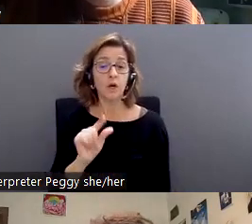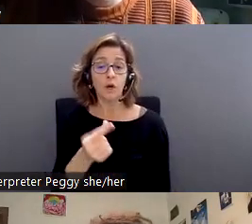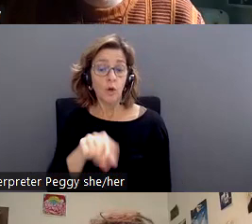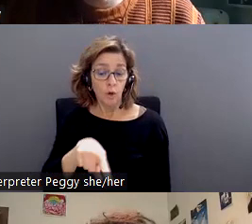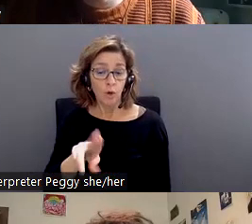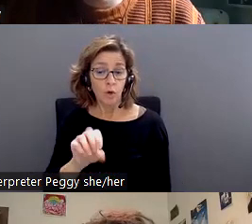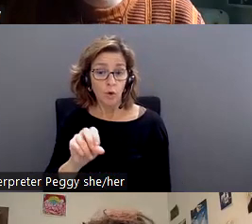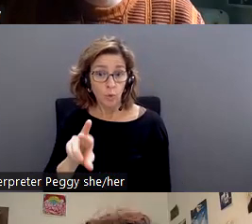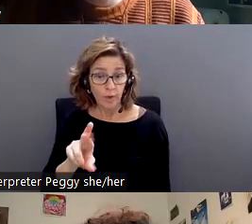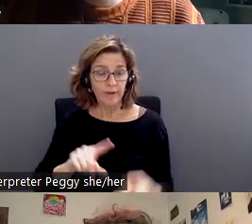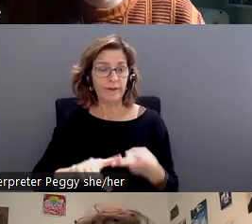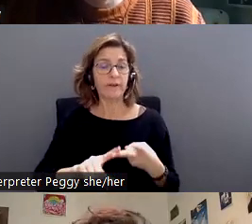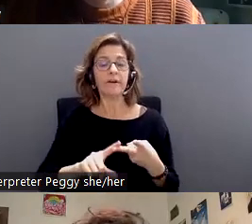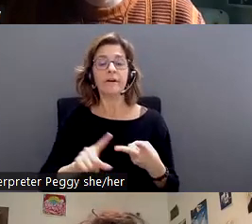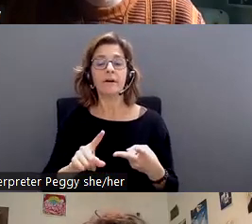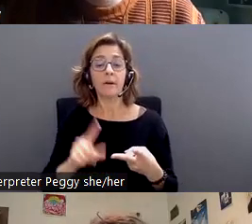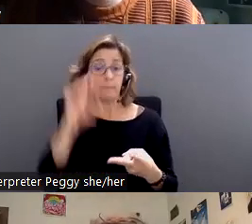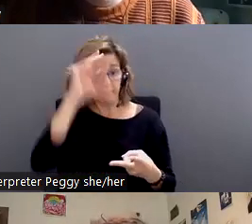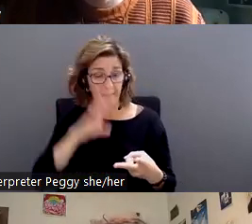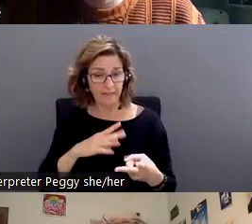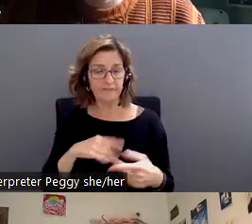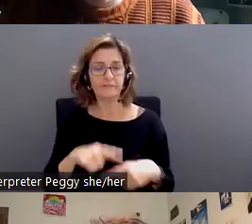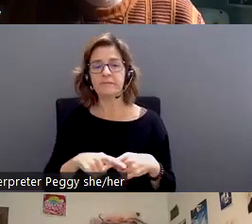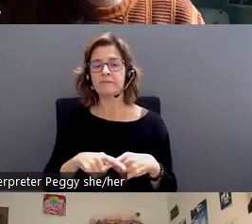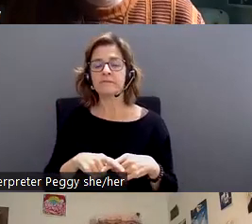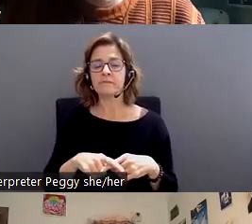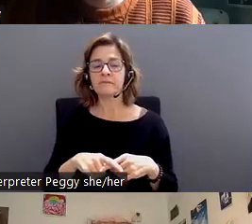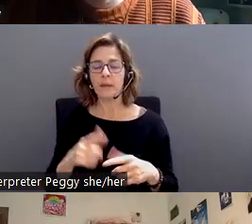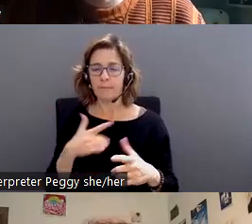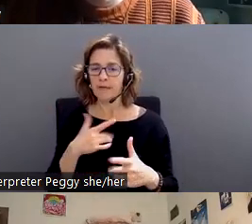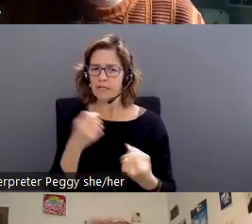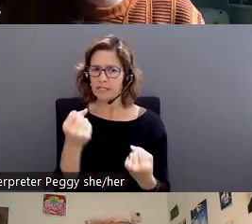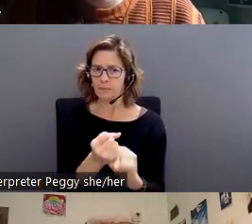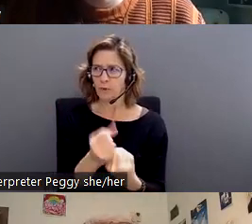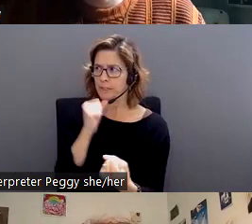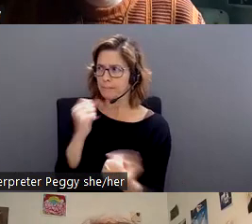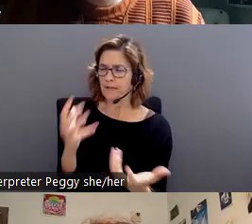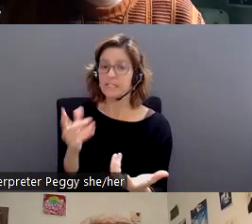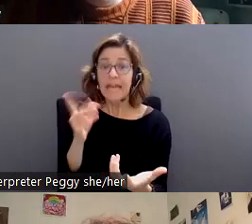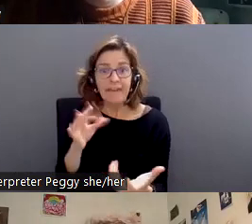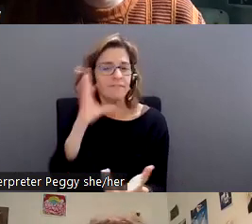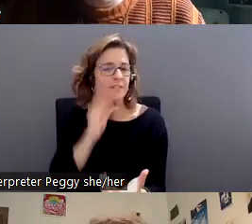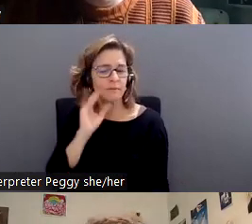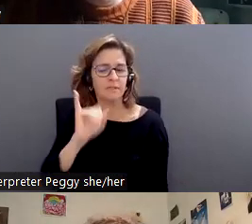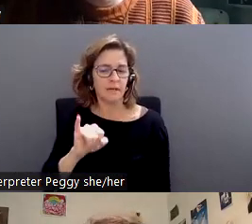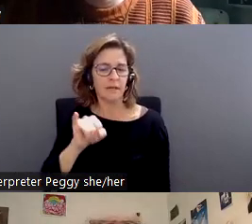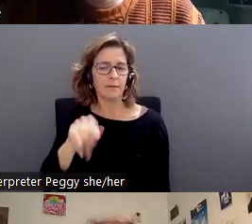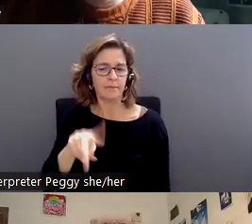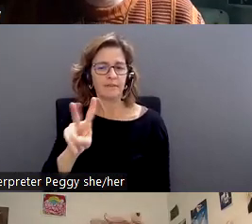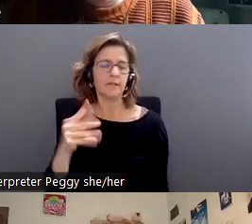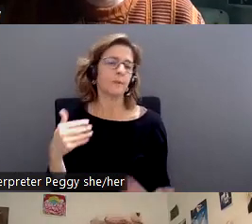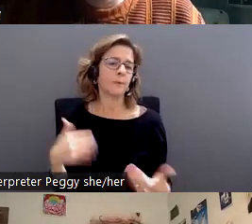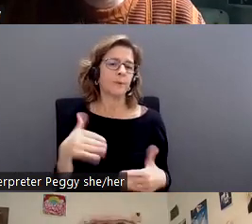are experiencing intimate partner violence and things of that nature. As mentioned earlier,